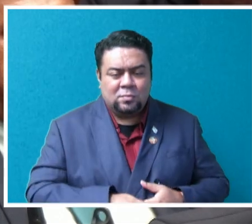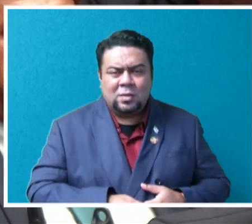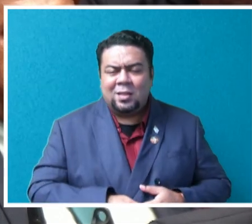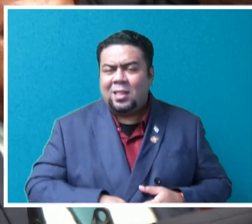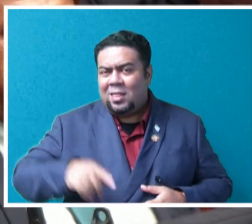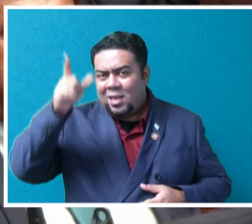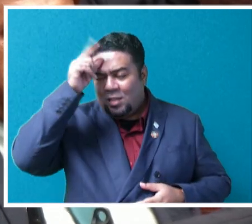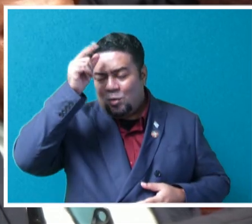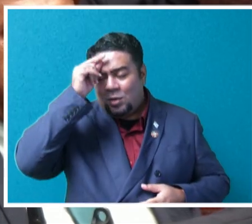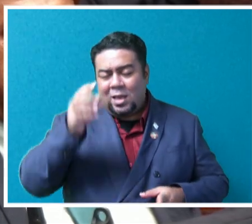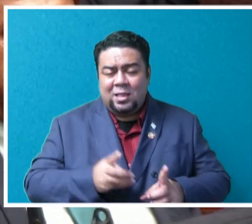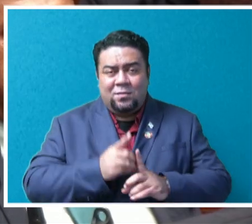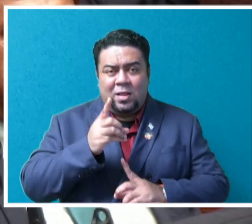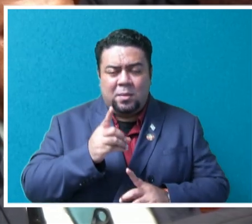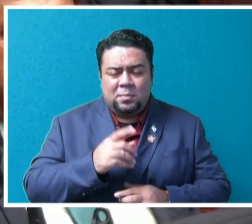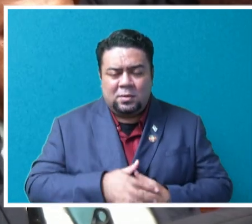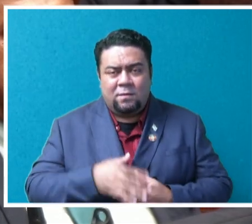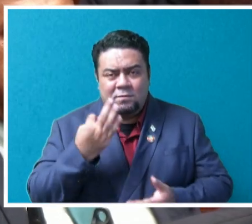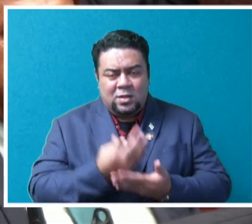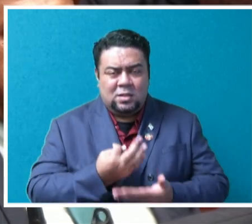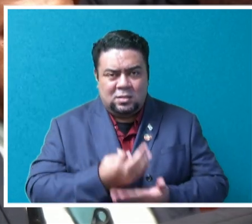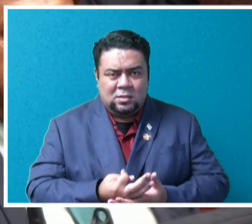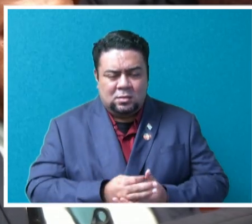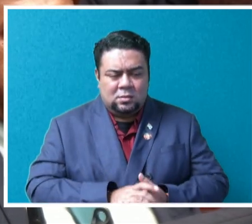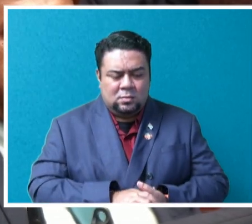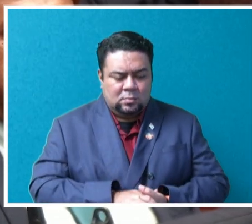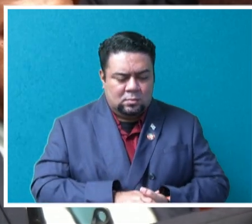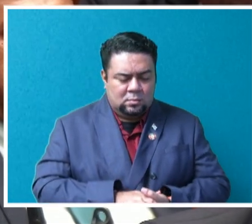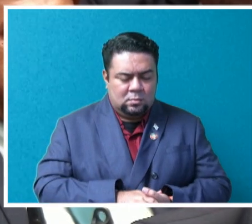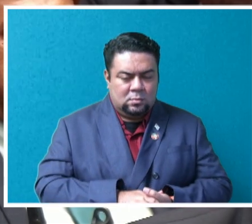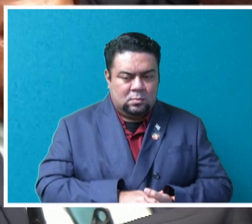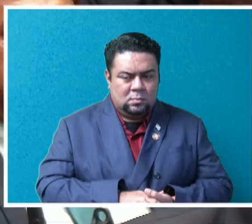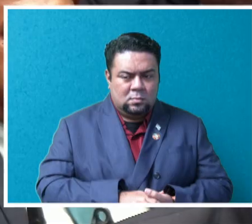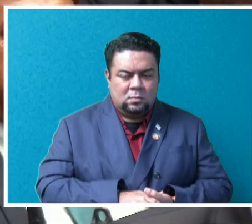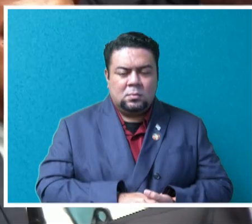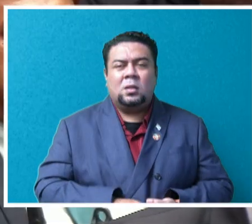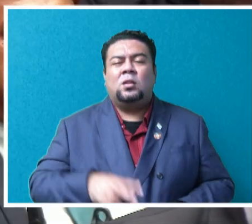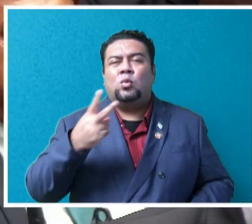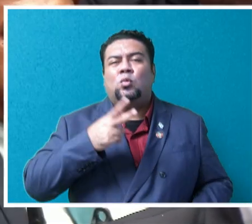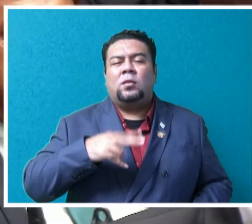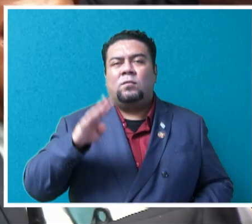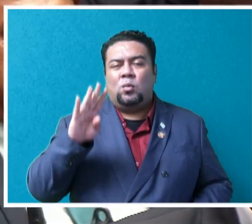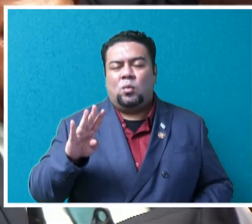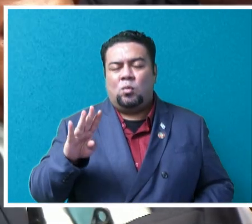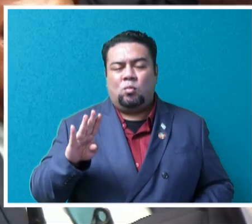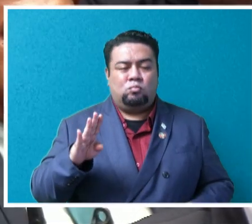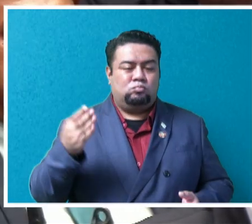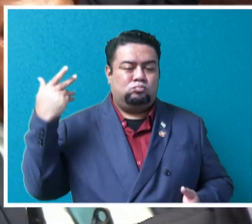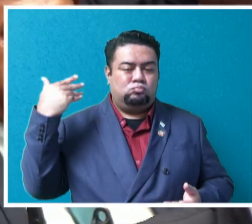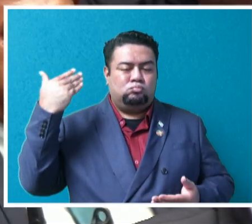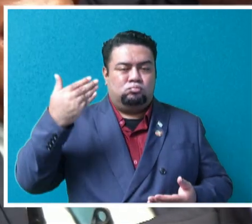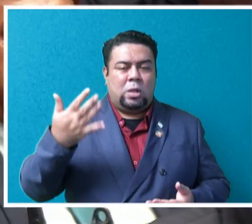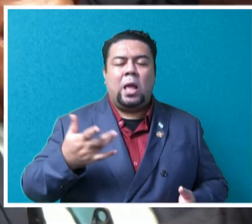iTaukei Development Fund facility commenced operation in 2024 to enable